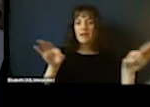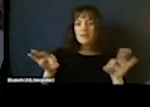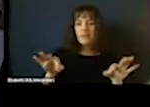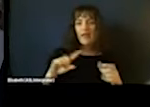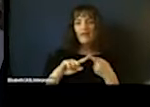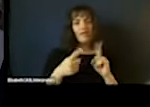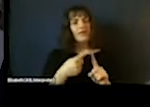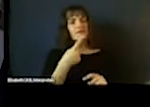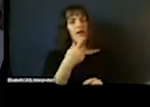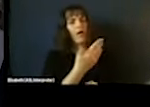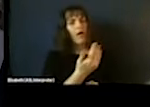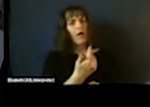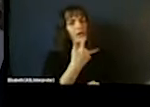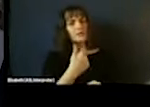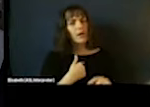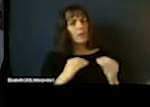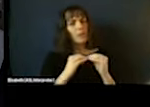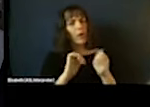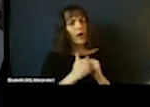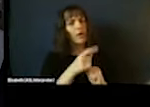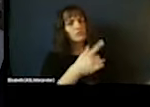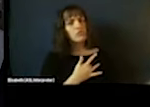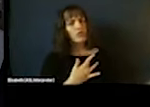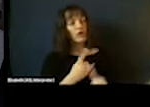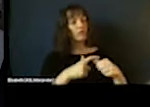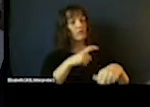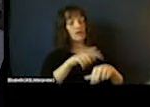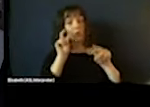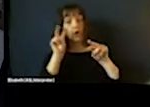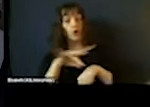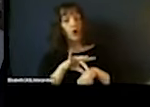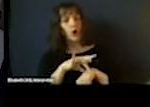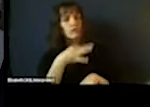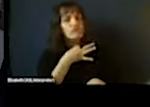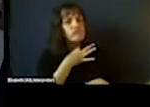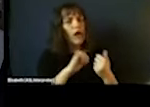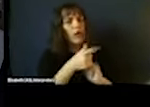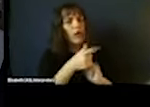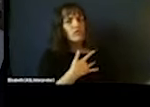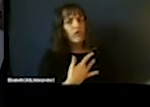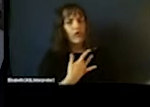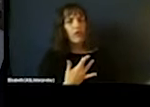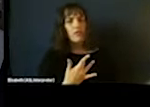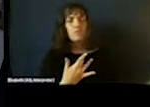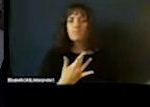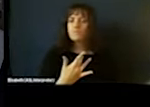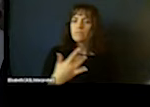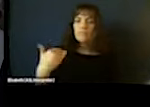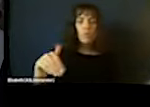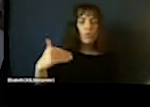oh, tell us more. And then how did you feel when you look down to the earth? And then I really want to know how you feel. But as far